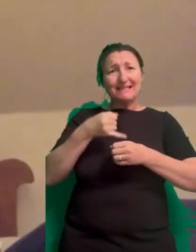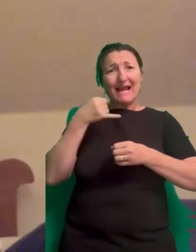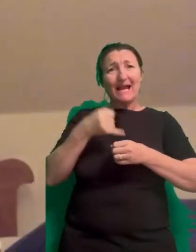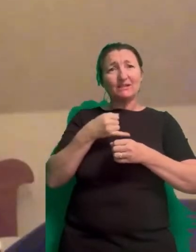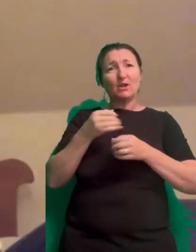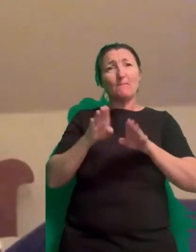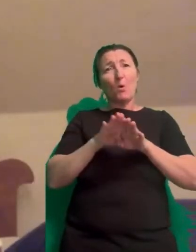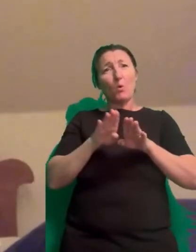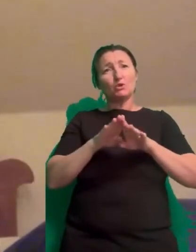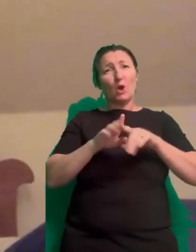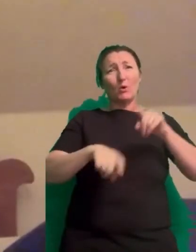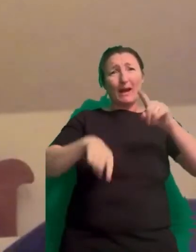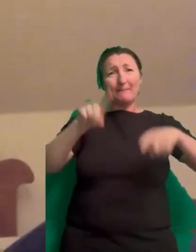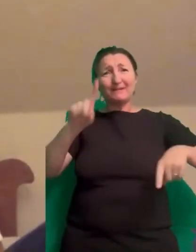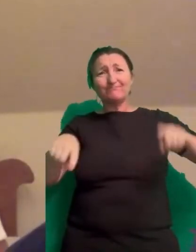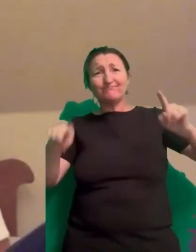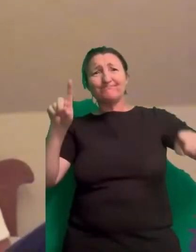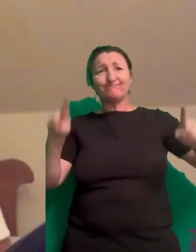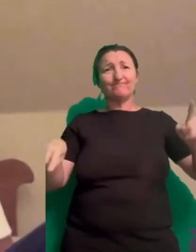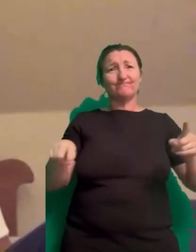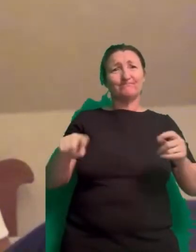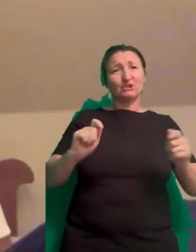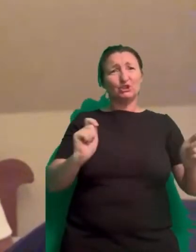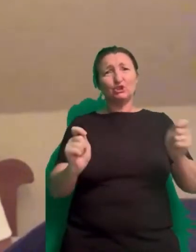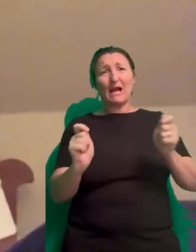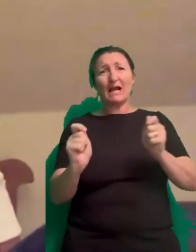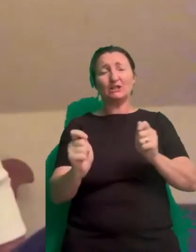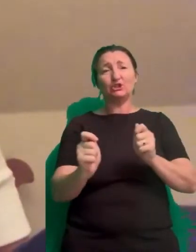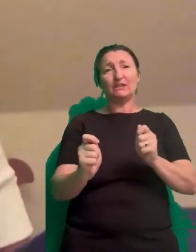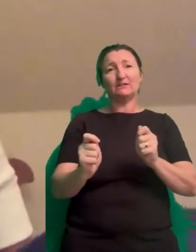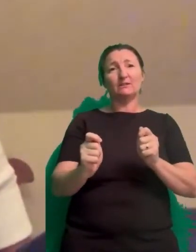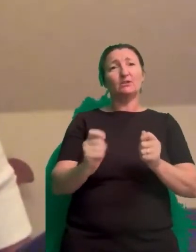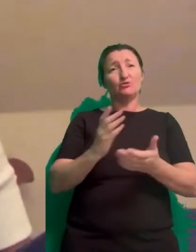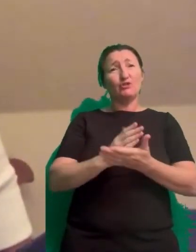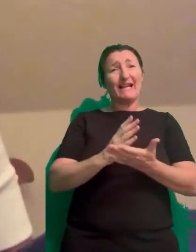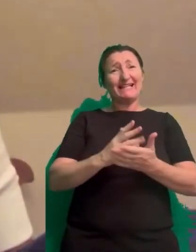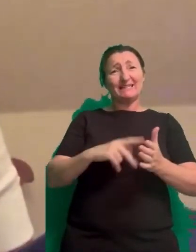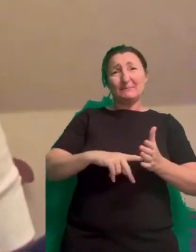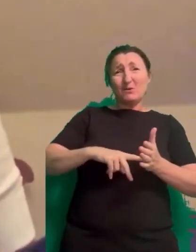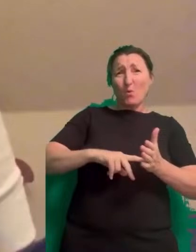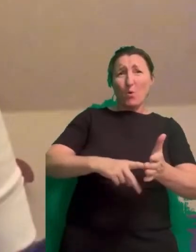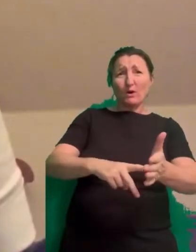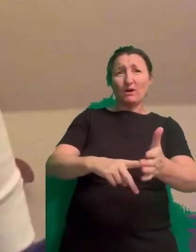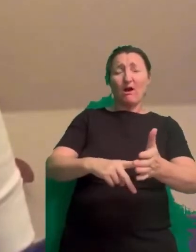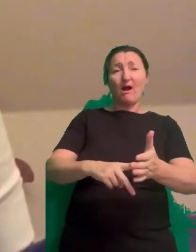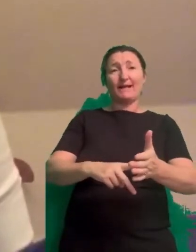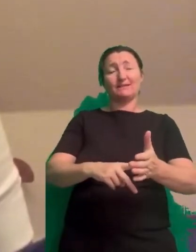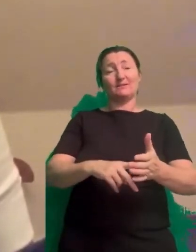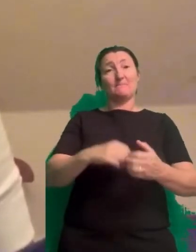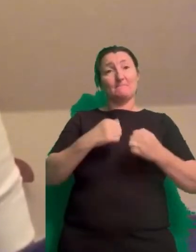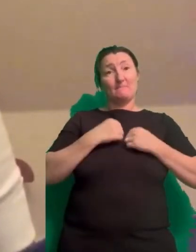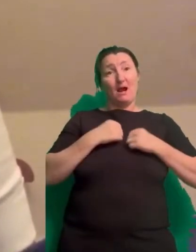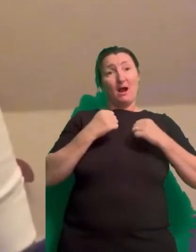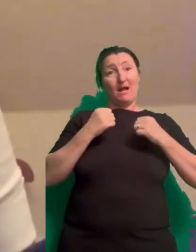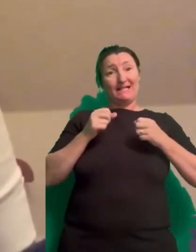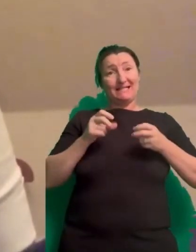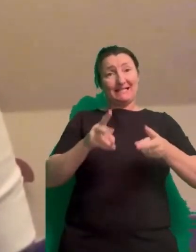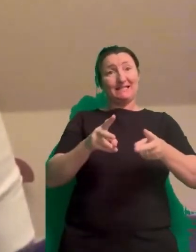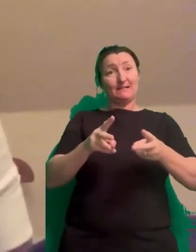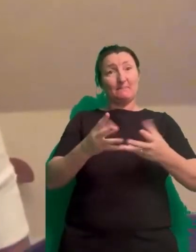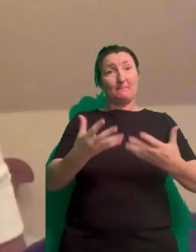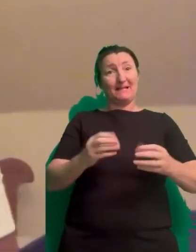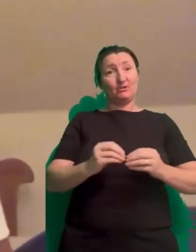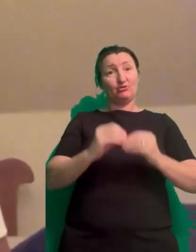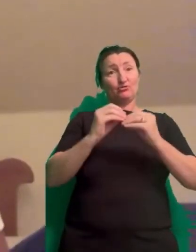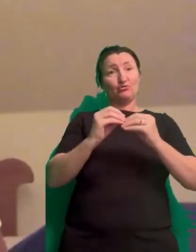So it's sort of an organisational system that I use to stay on top of that. So the next one is to please demonstrate